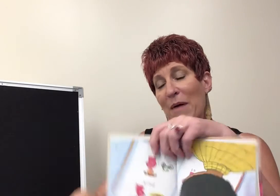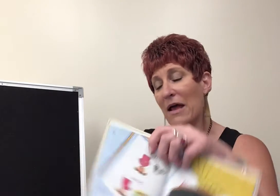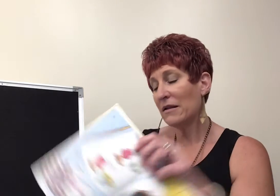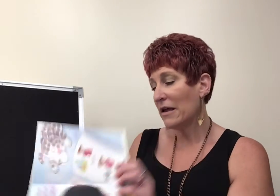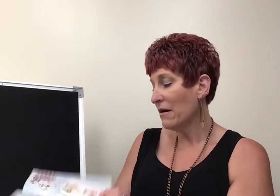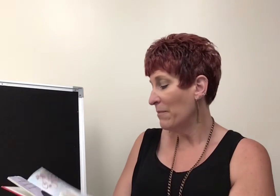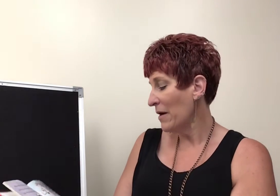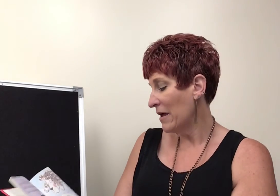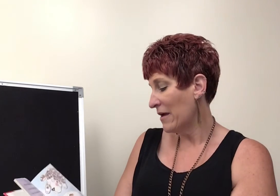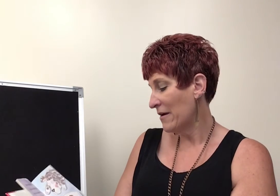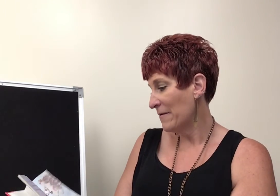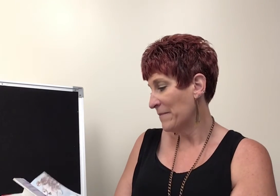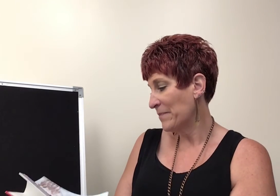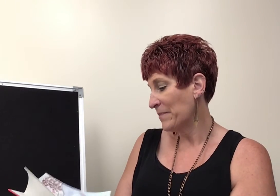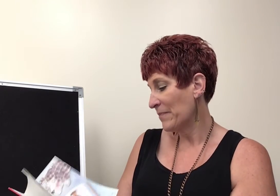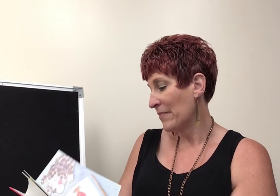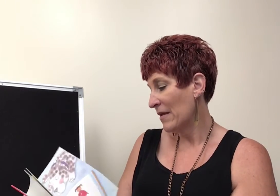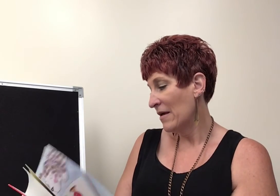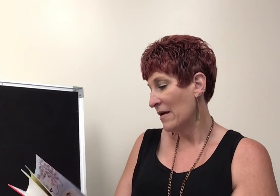you're pedaling a bike.